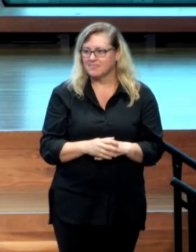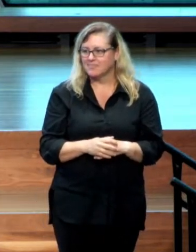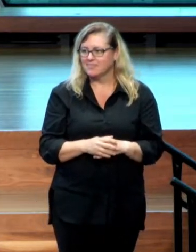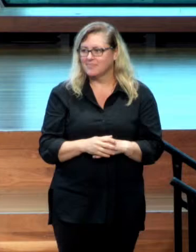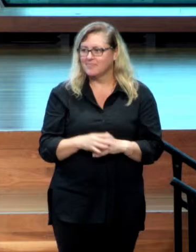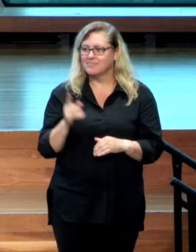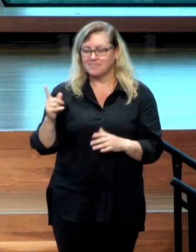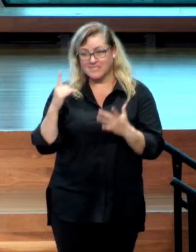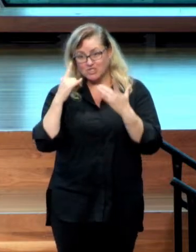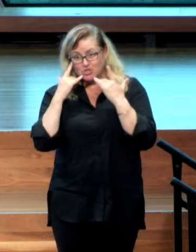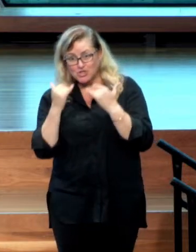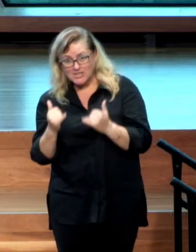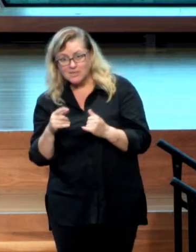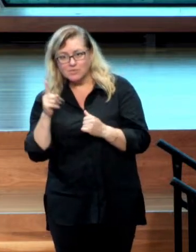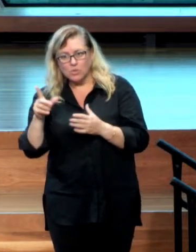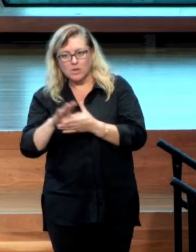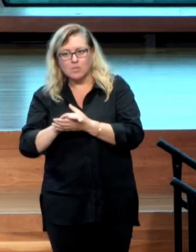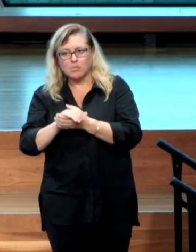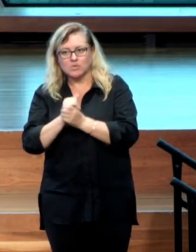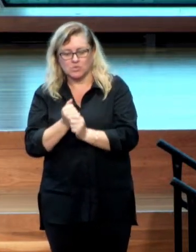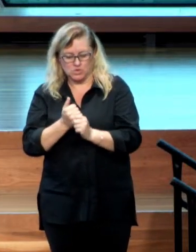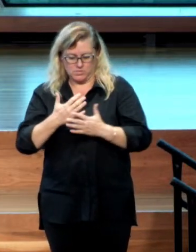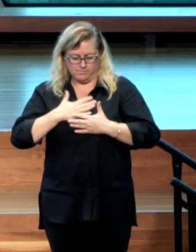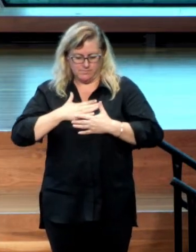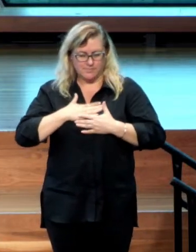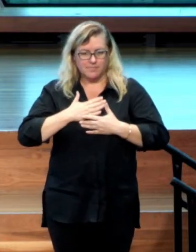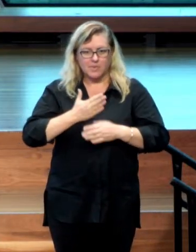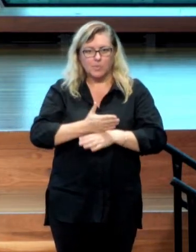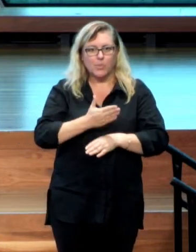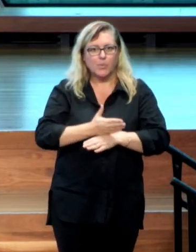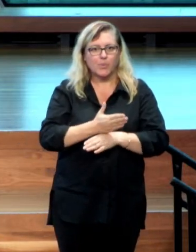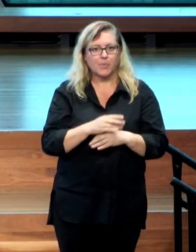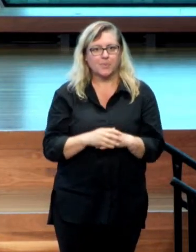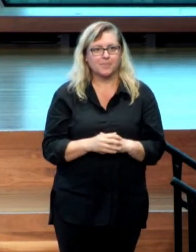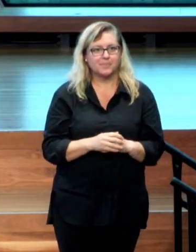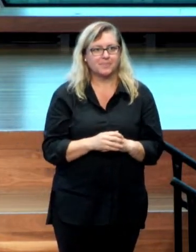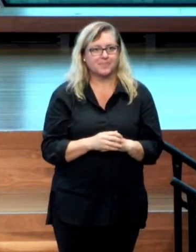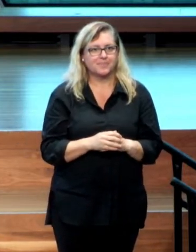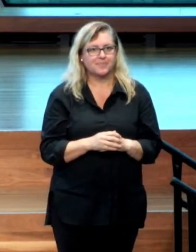And to the judges for their appreciation of my work.